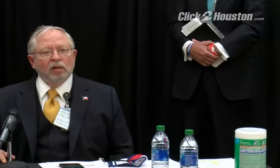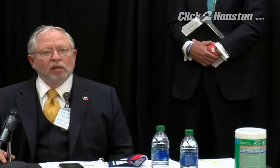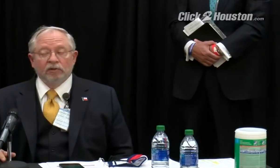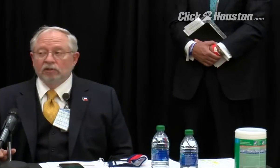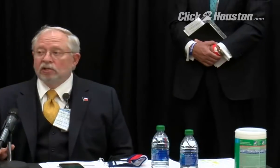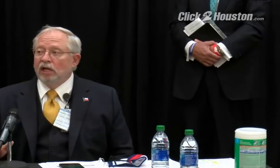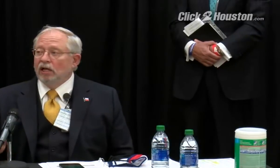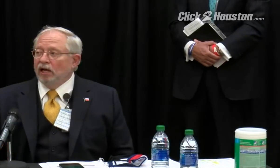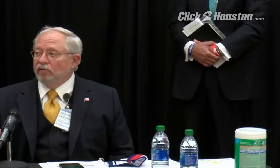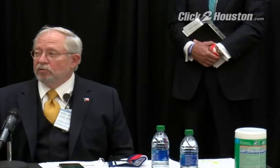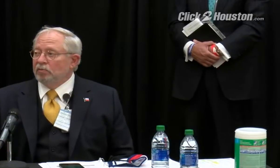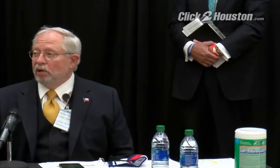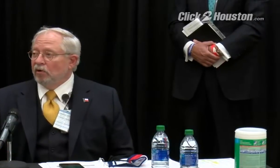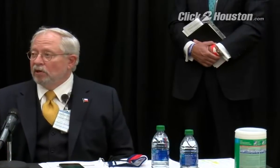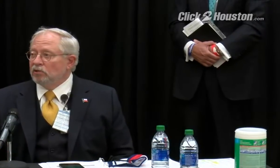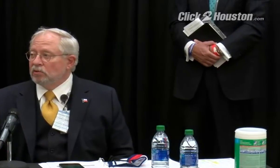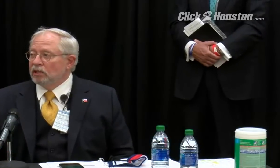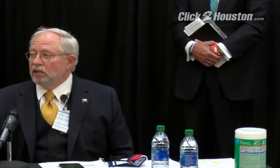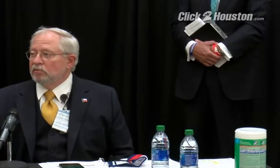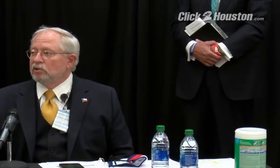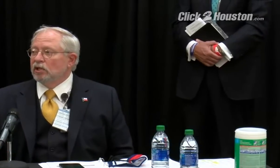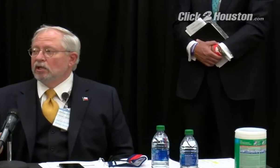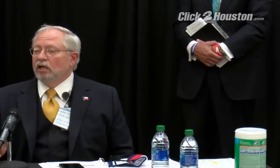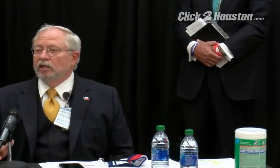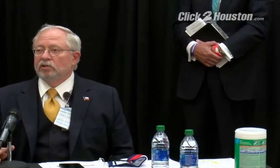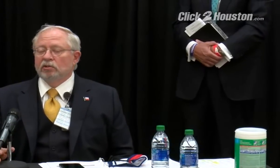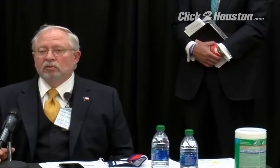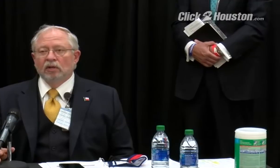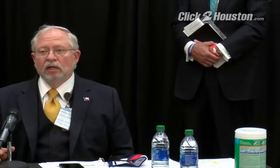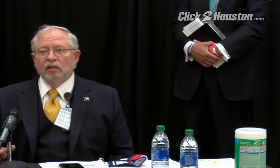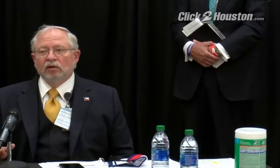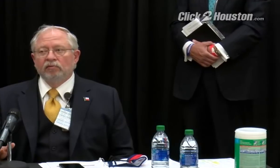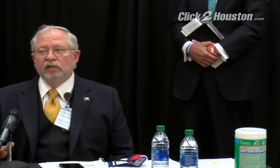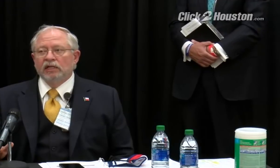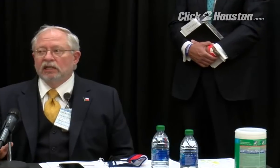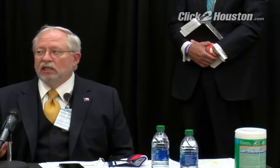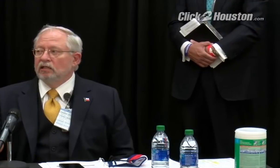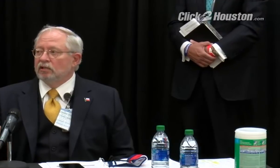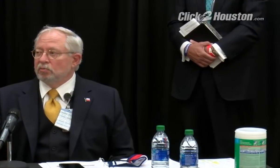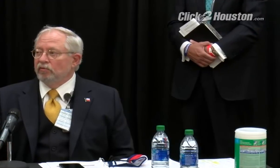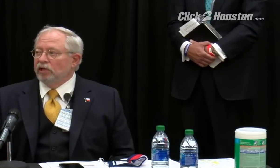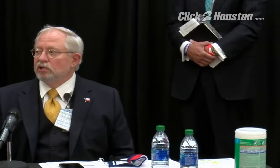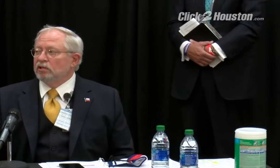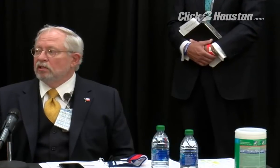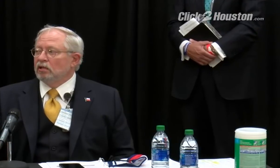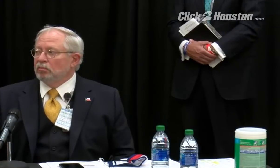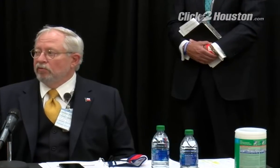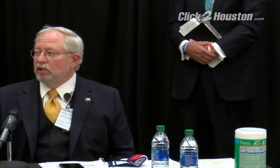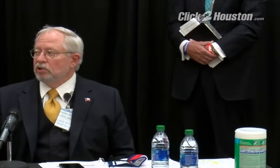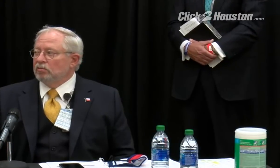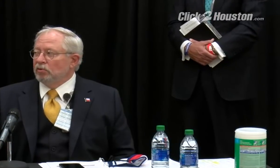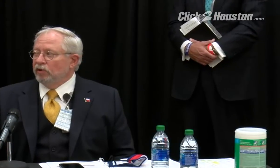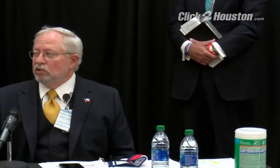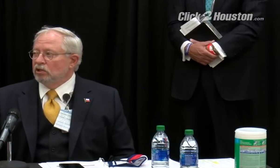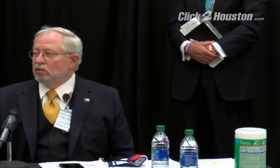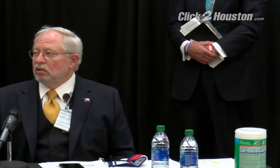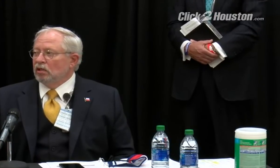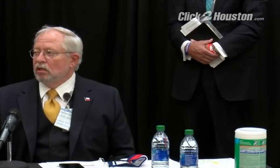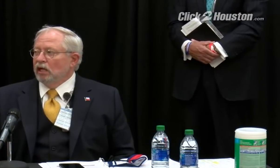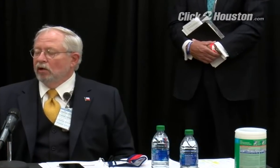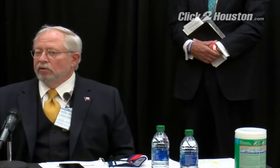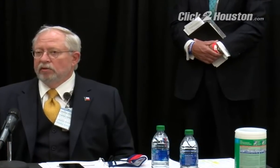health officer for the state, I have three priorities when it comes to COVID-19. It's prevention, prevention,